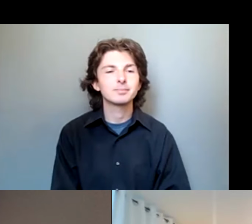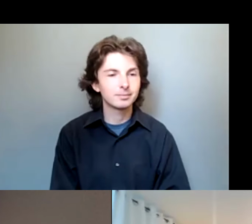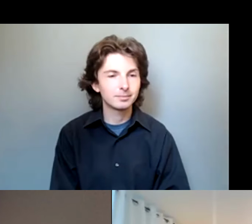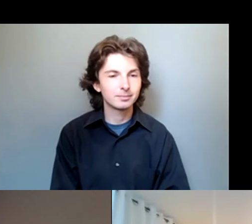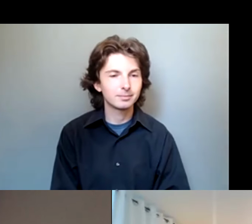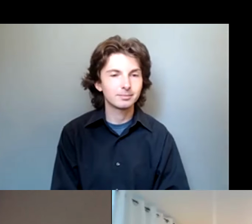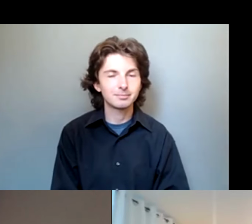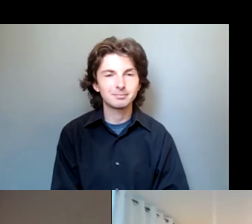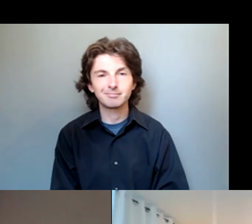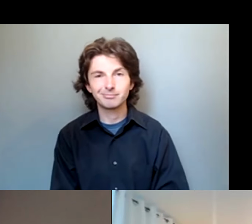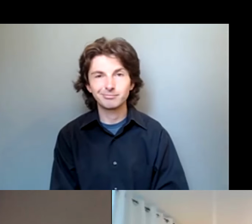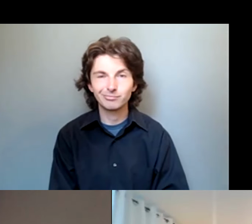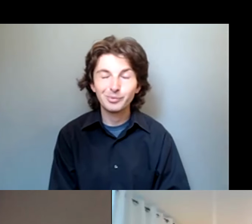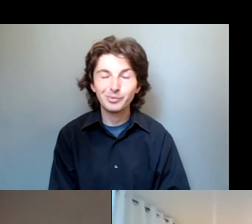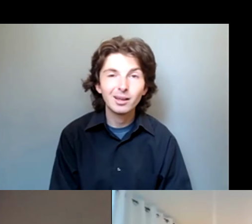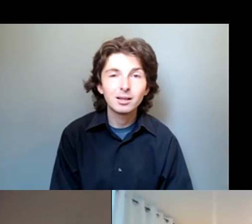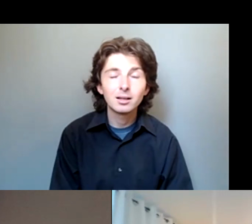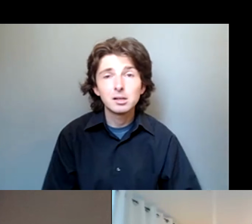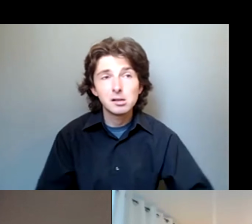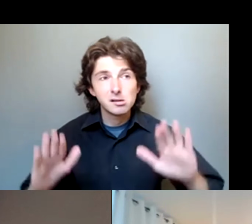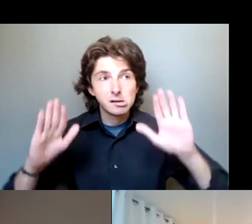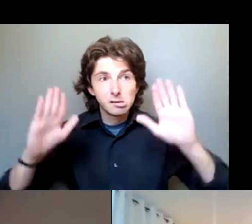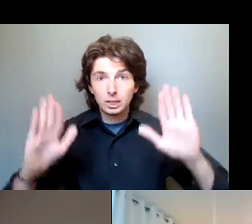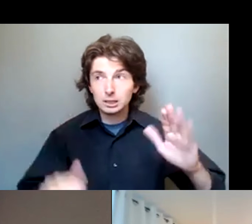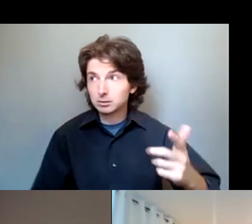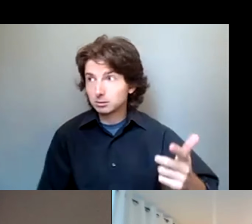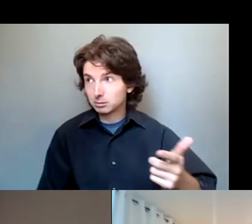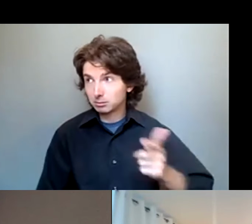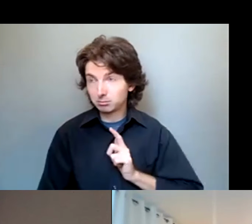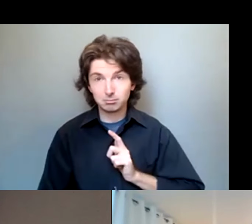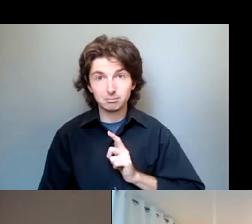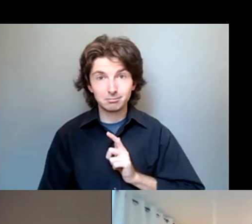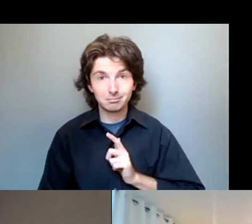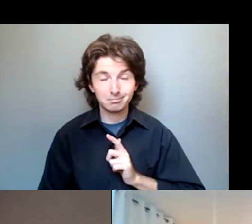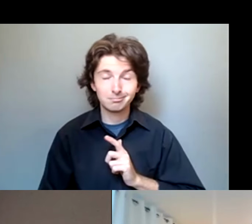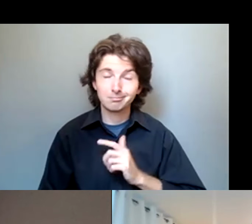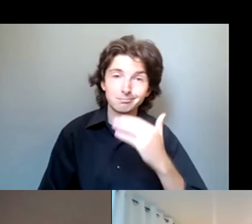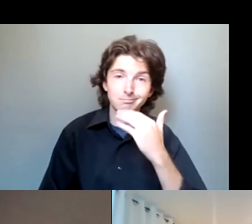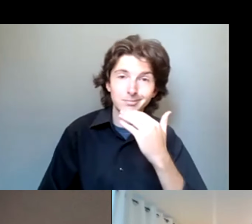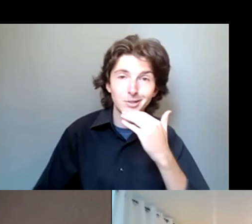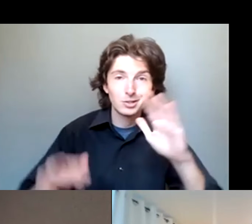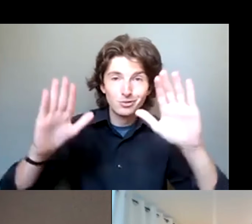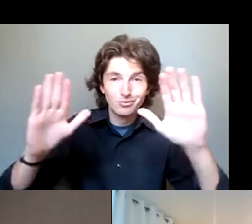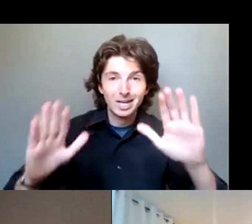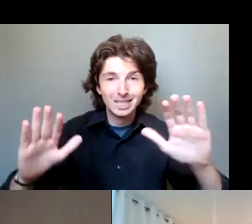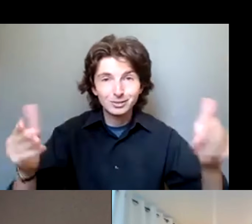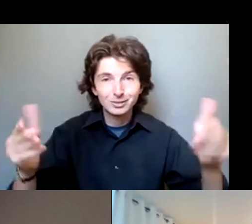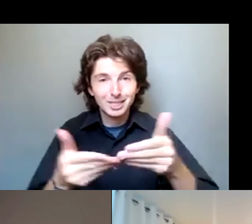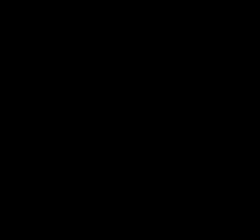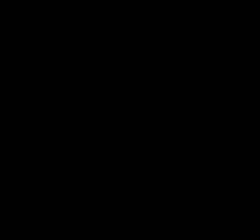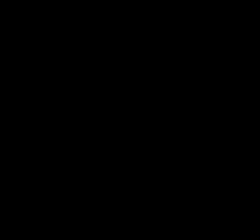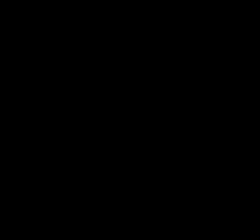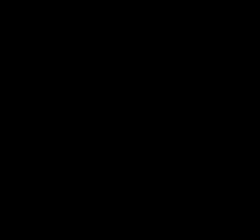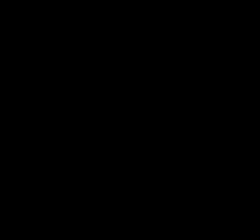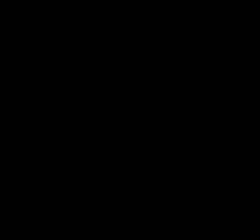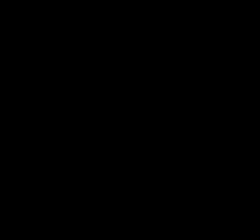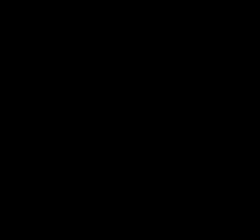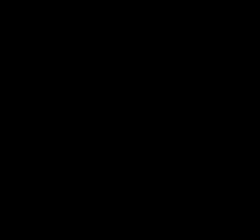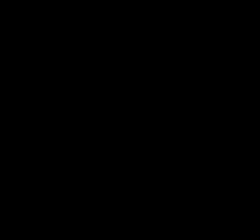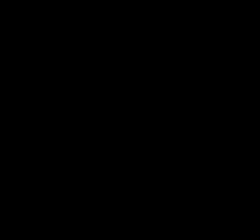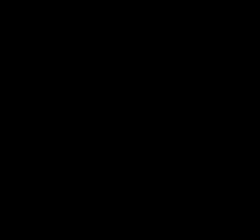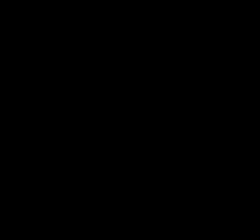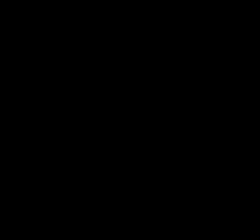Great. Well, I think that means I'm up. Thank you for the great introduction, Danielle. Everyone, my name is Carolyn